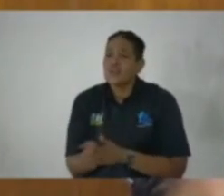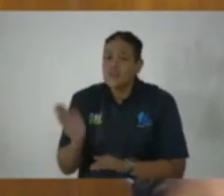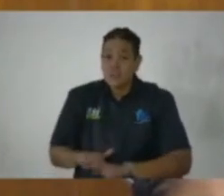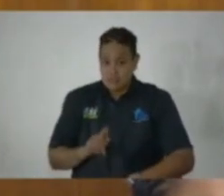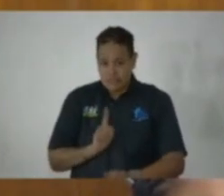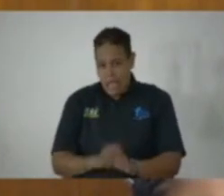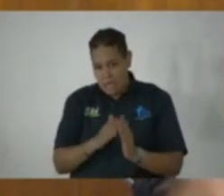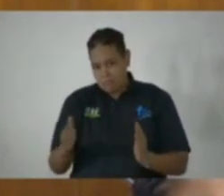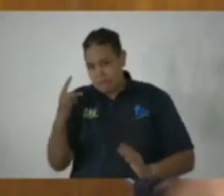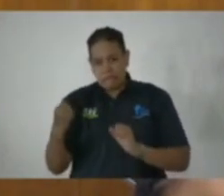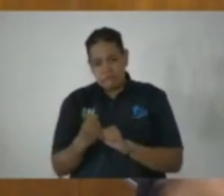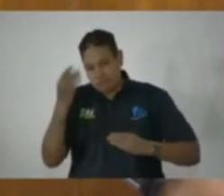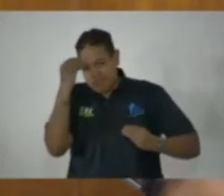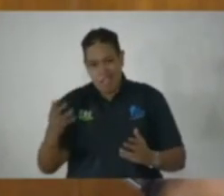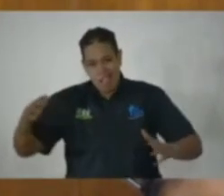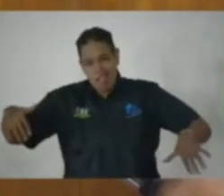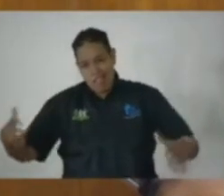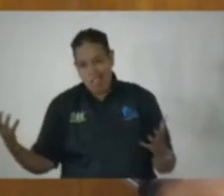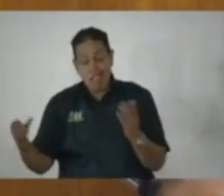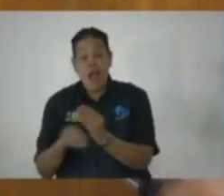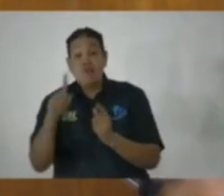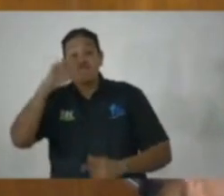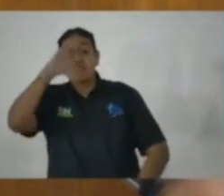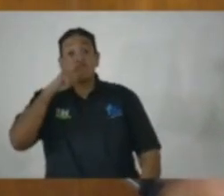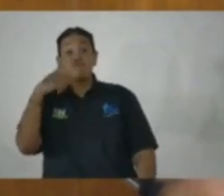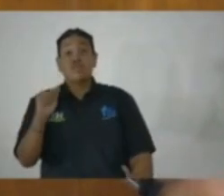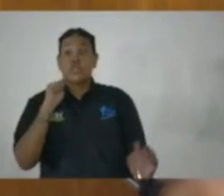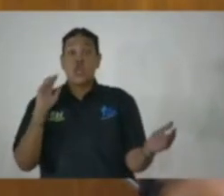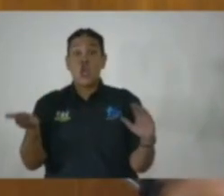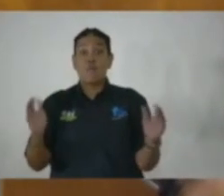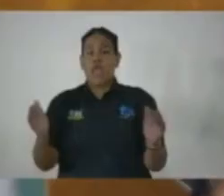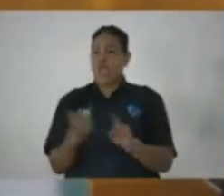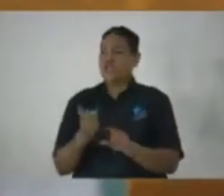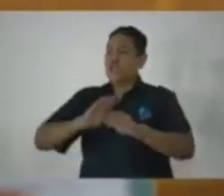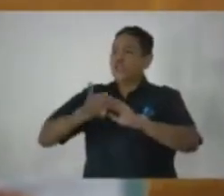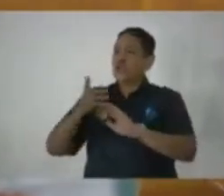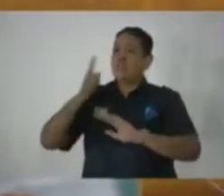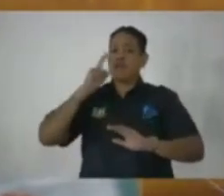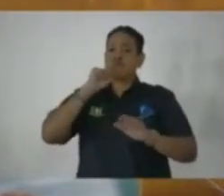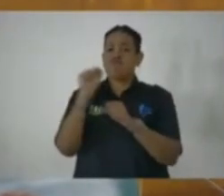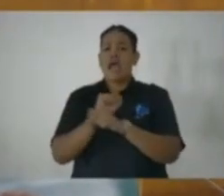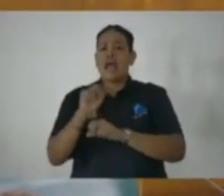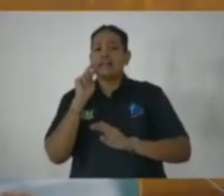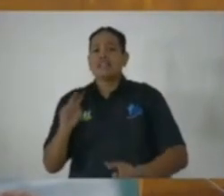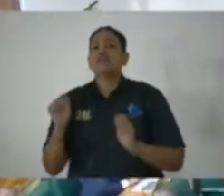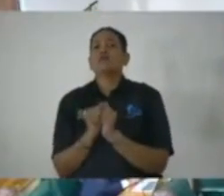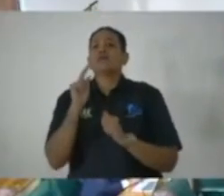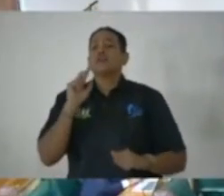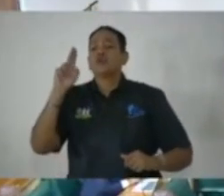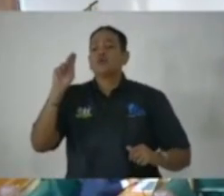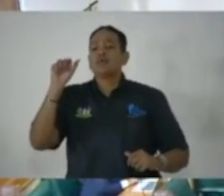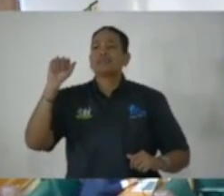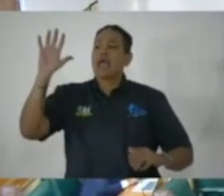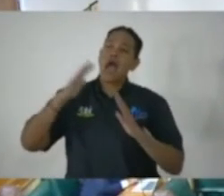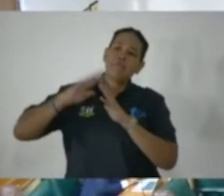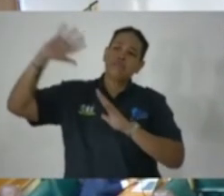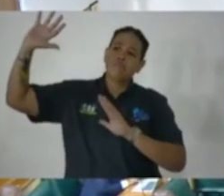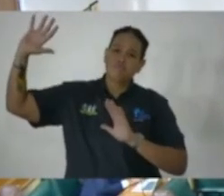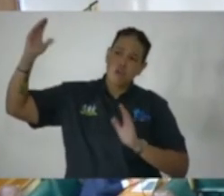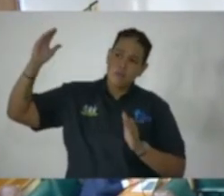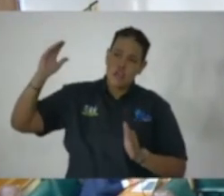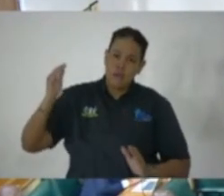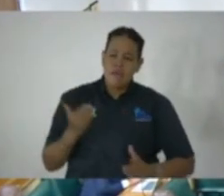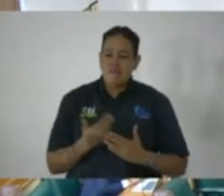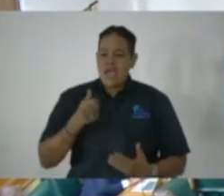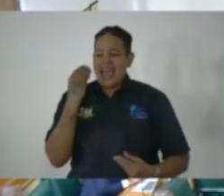time, and sought to also compare Jamaica's reality with the United States reality. Before